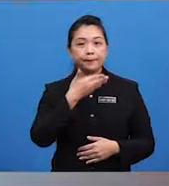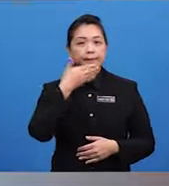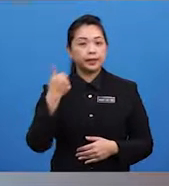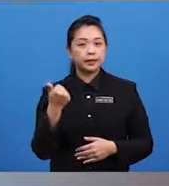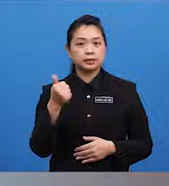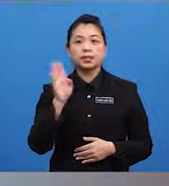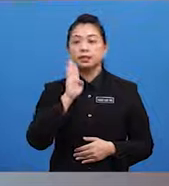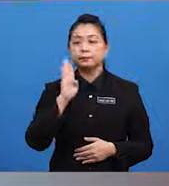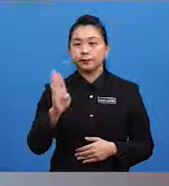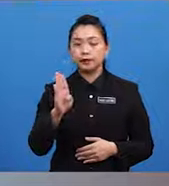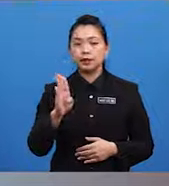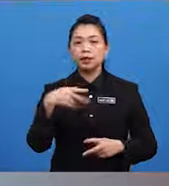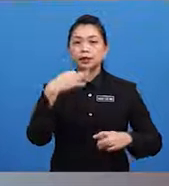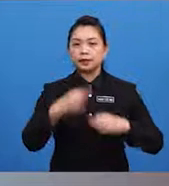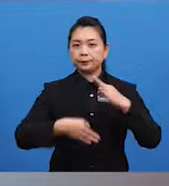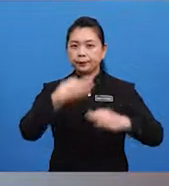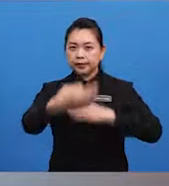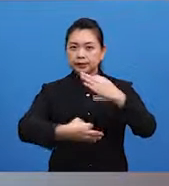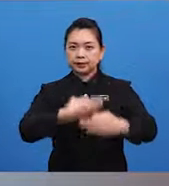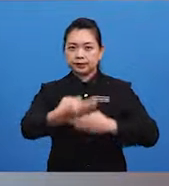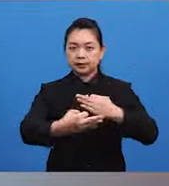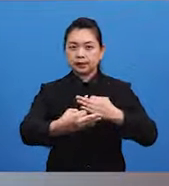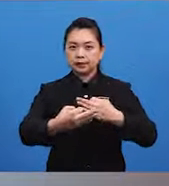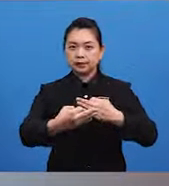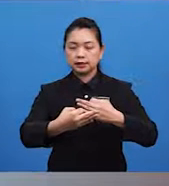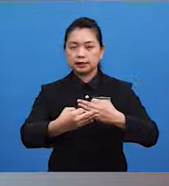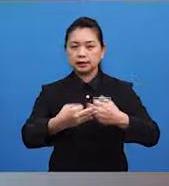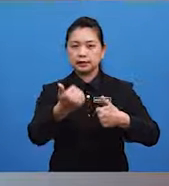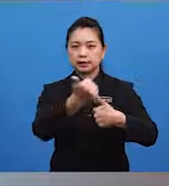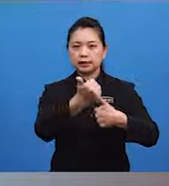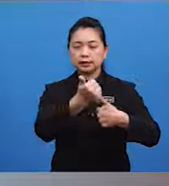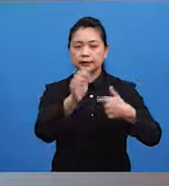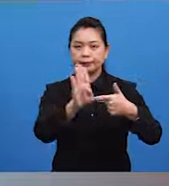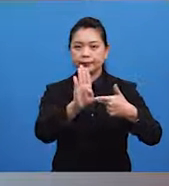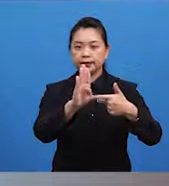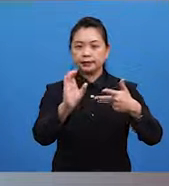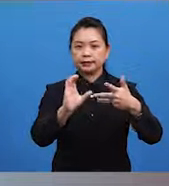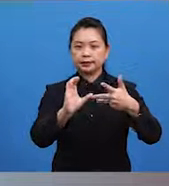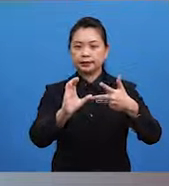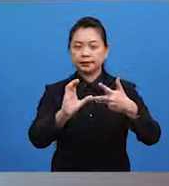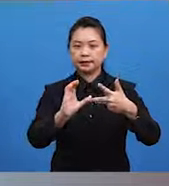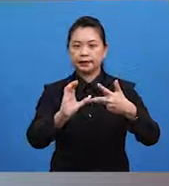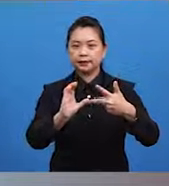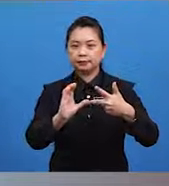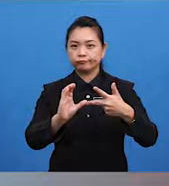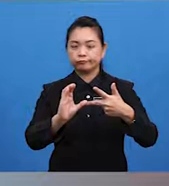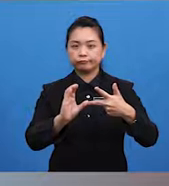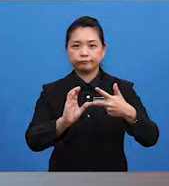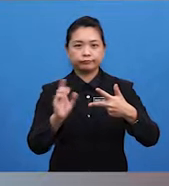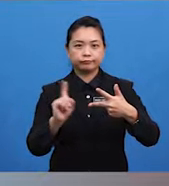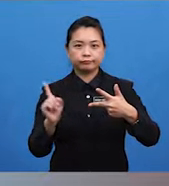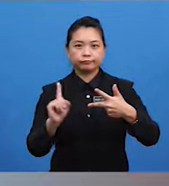replaced by A. Infect, B. Spoil, and C. Taint.